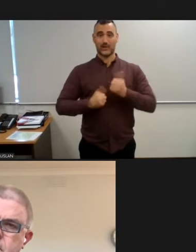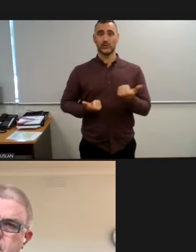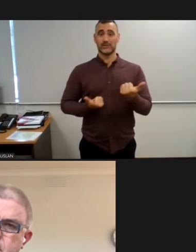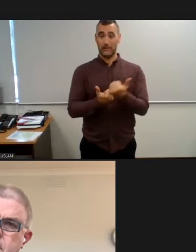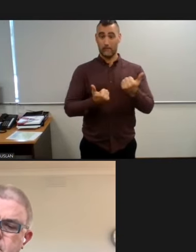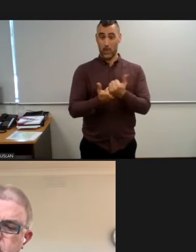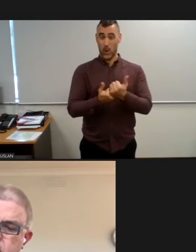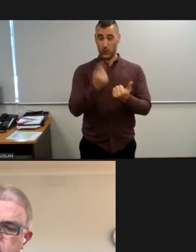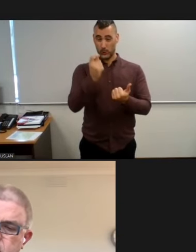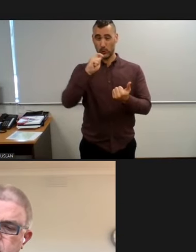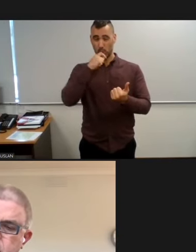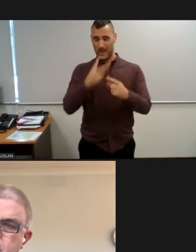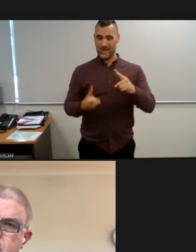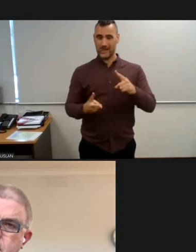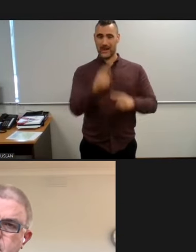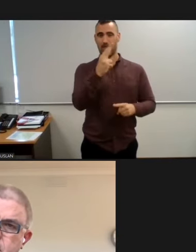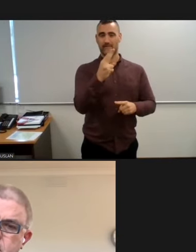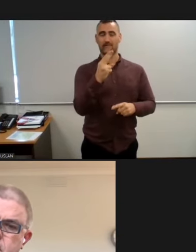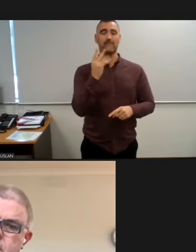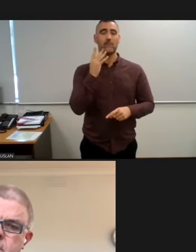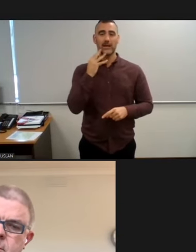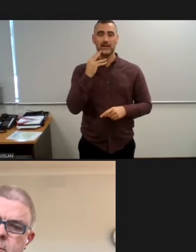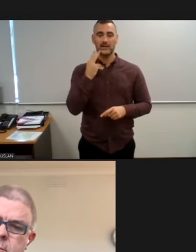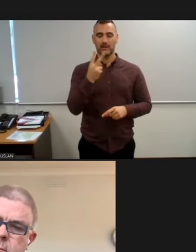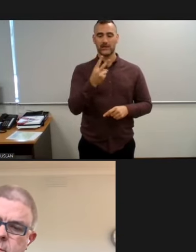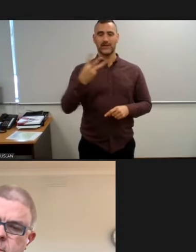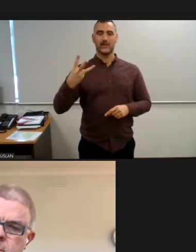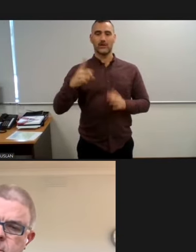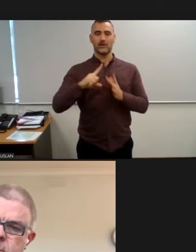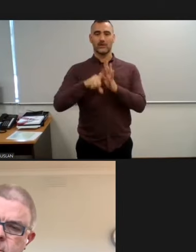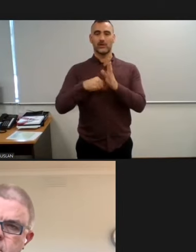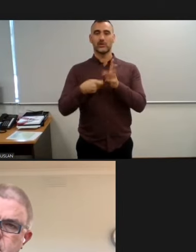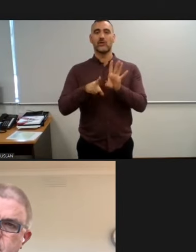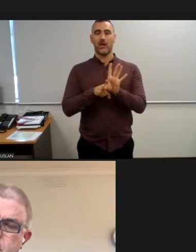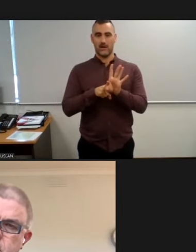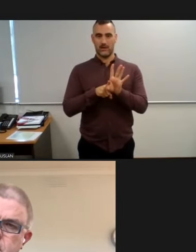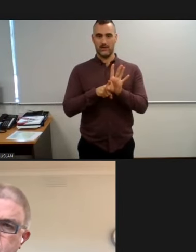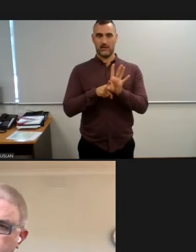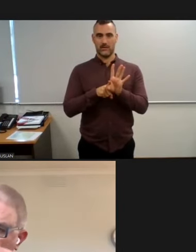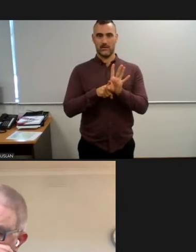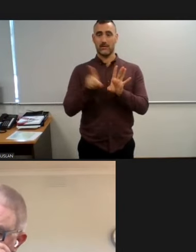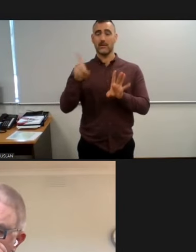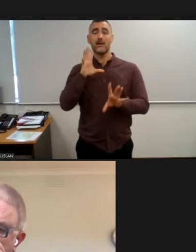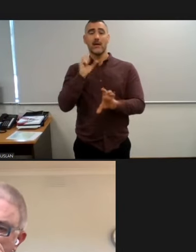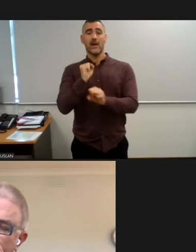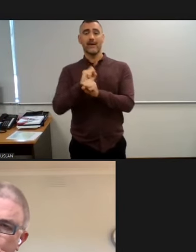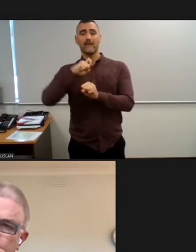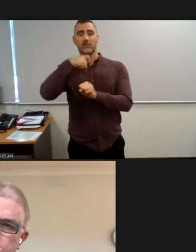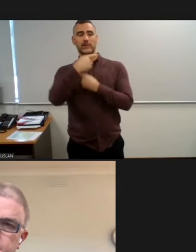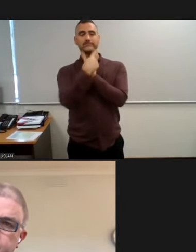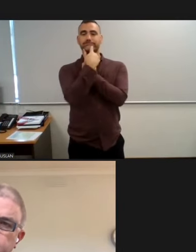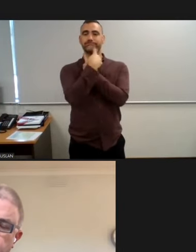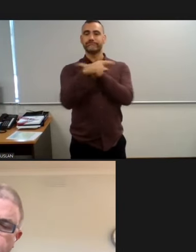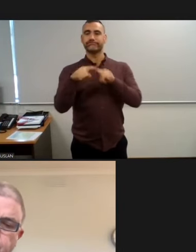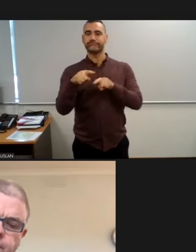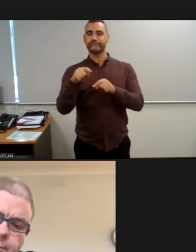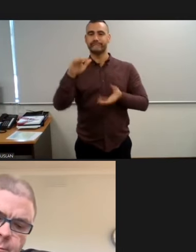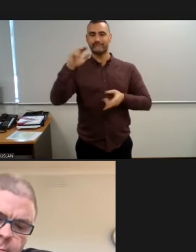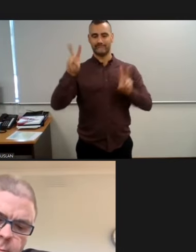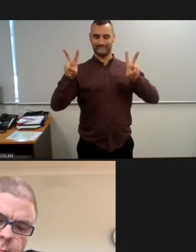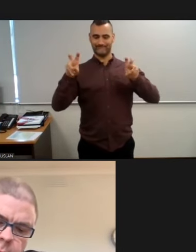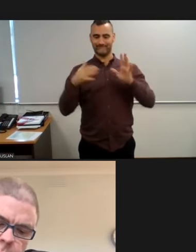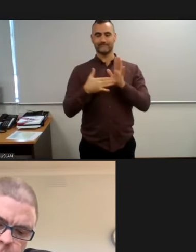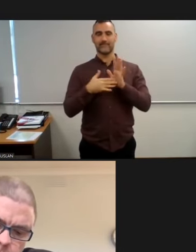know on the 23rd of July from the federal government with their mini budget what might be likely to happen in terms of things like